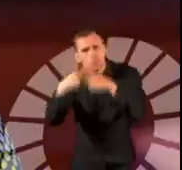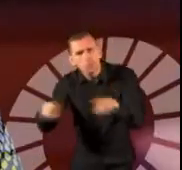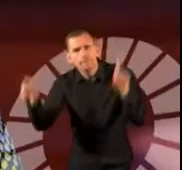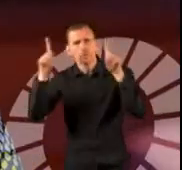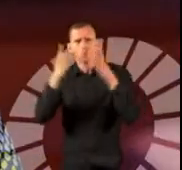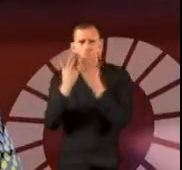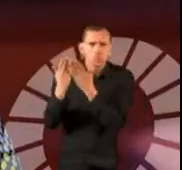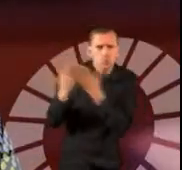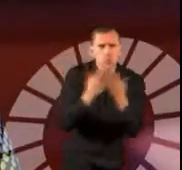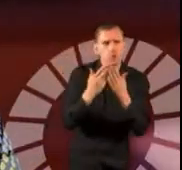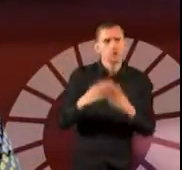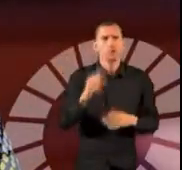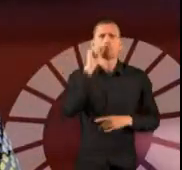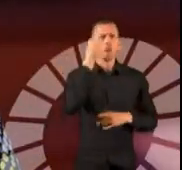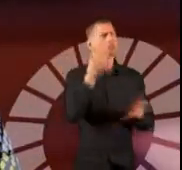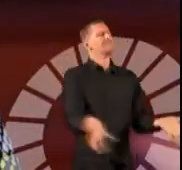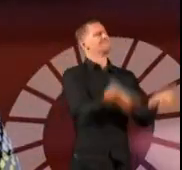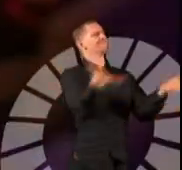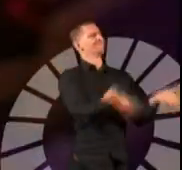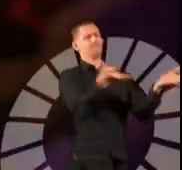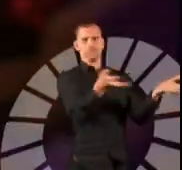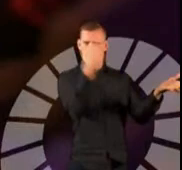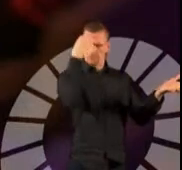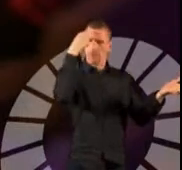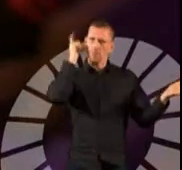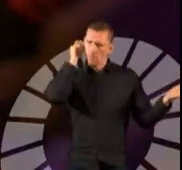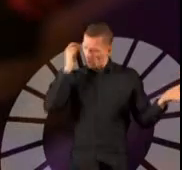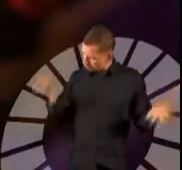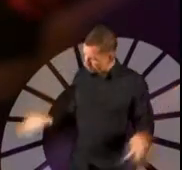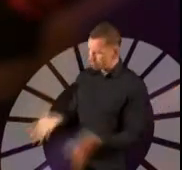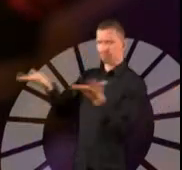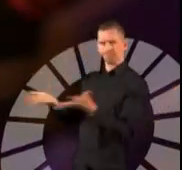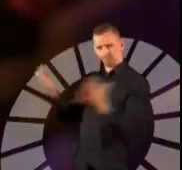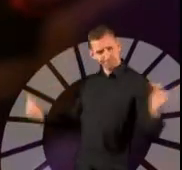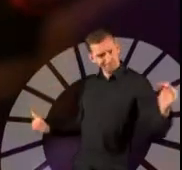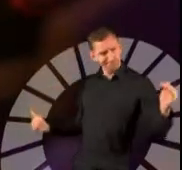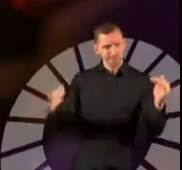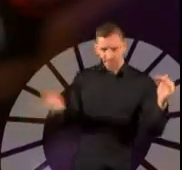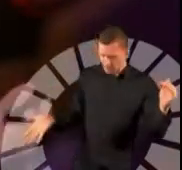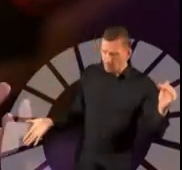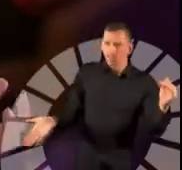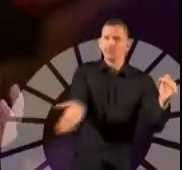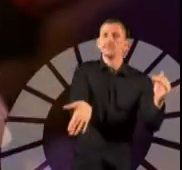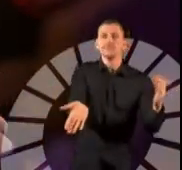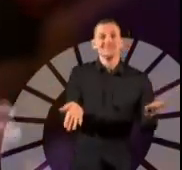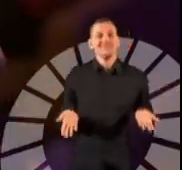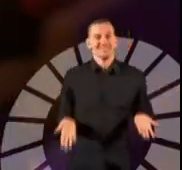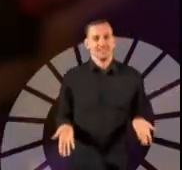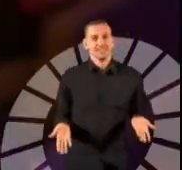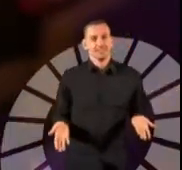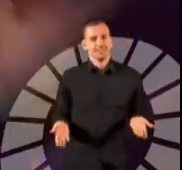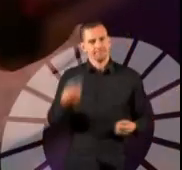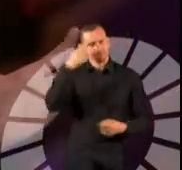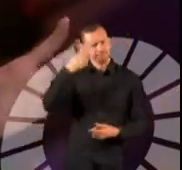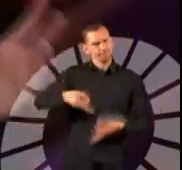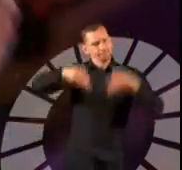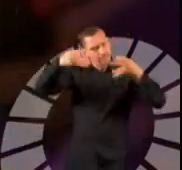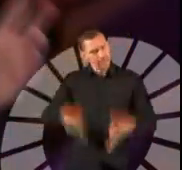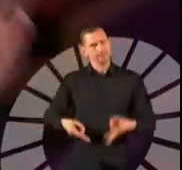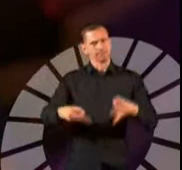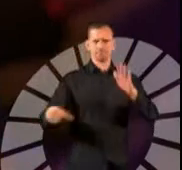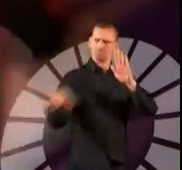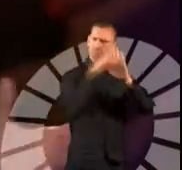of girls, to push them into these particular areas. It's also an issue of ethics for the whole